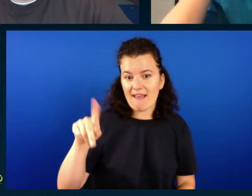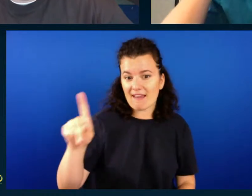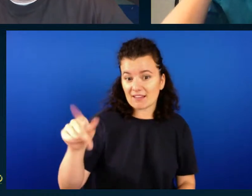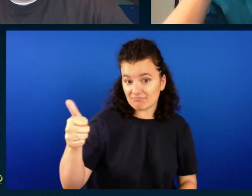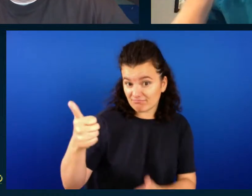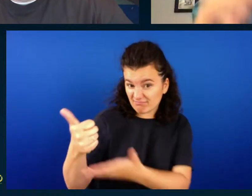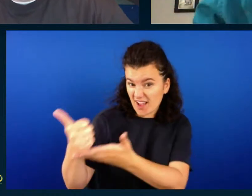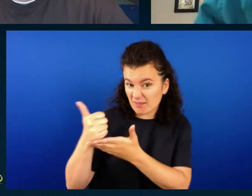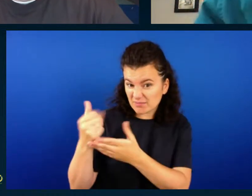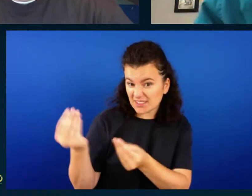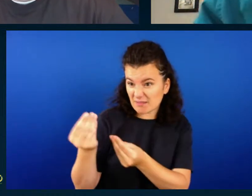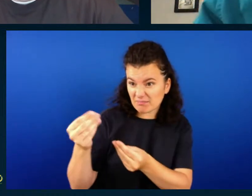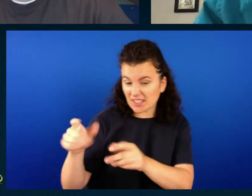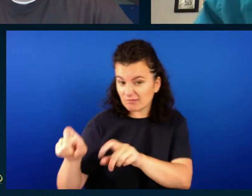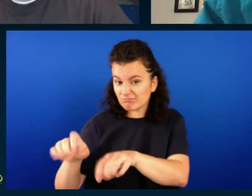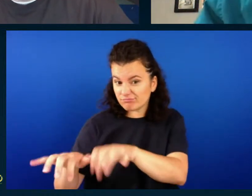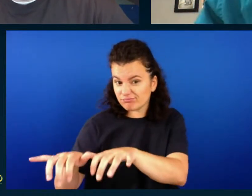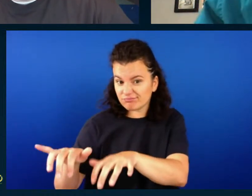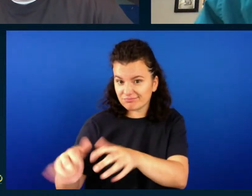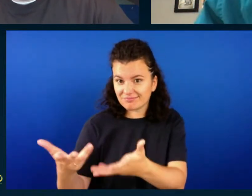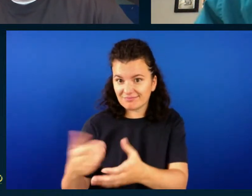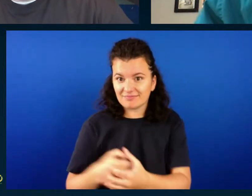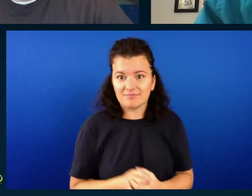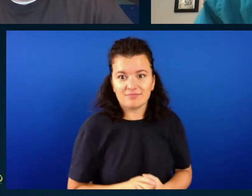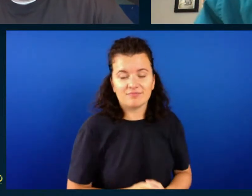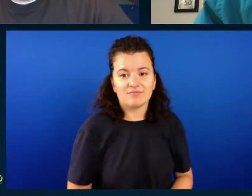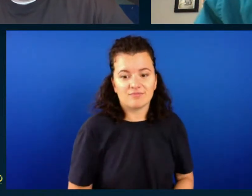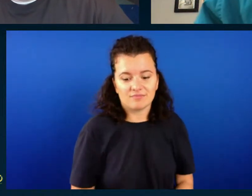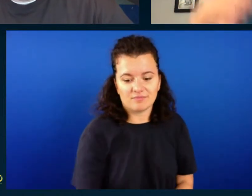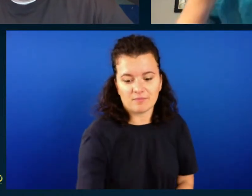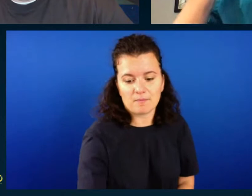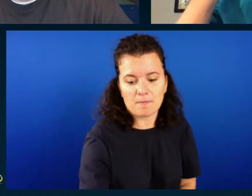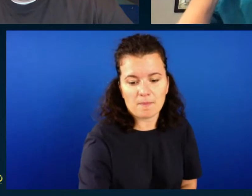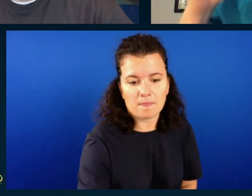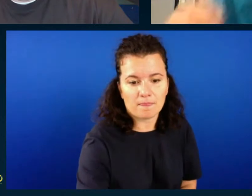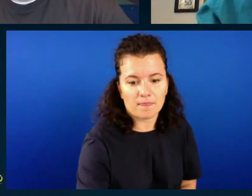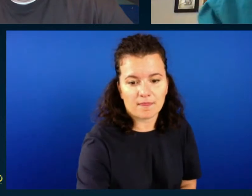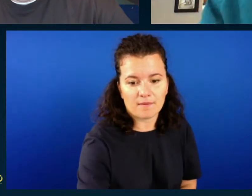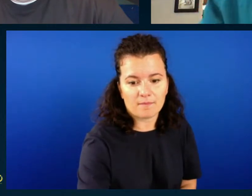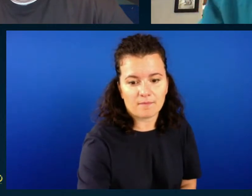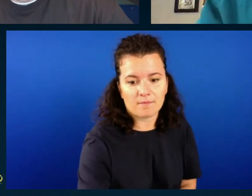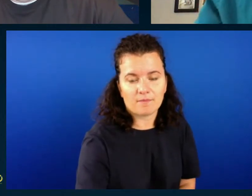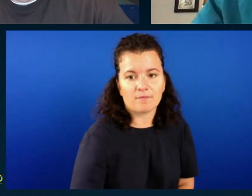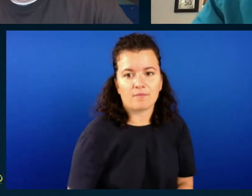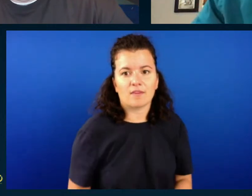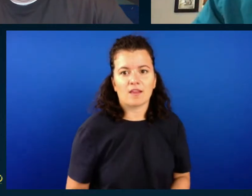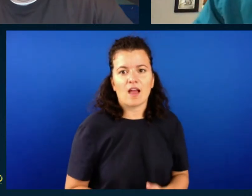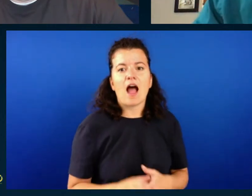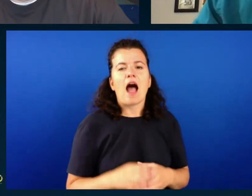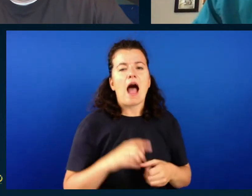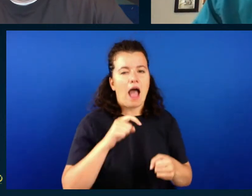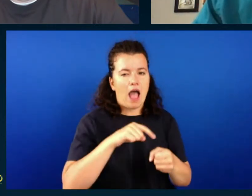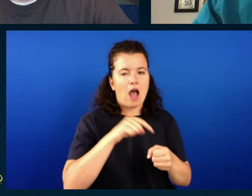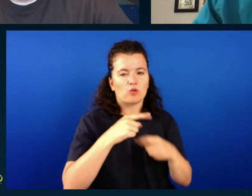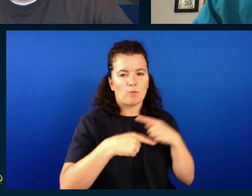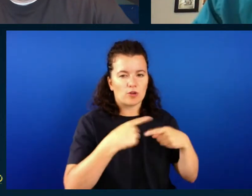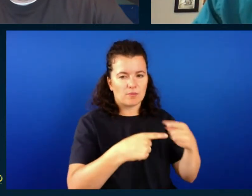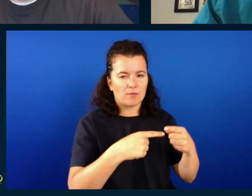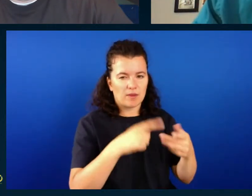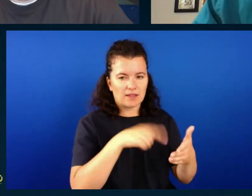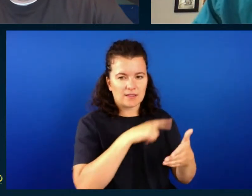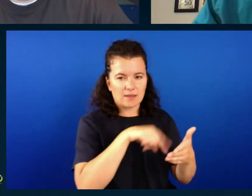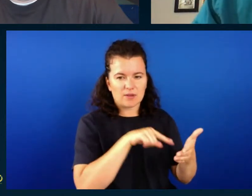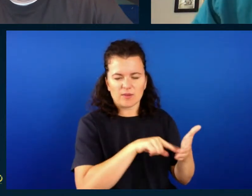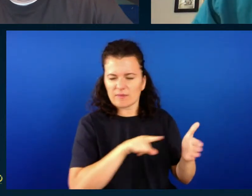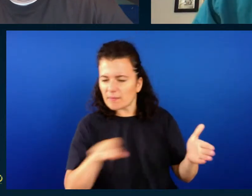end as well. Okay, I tried disable audio processing. Not sure. Oh, I wonder if it's speaker.